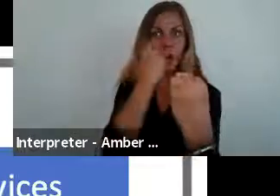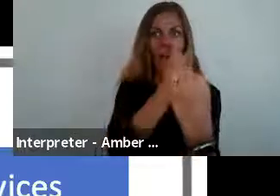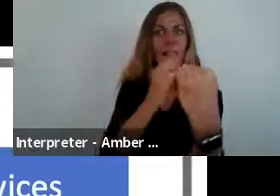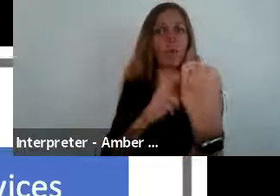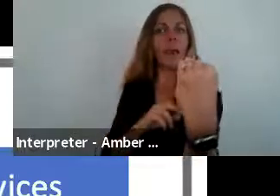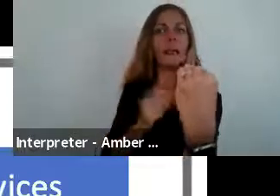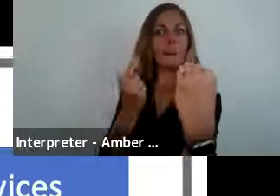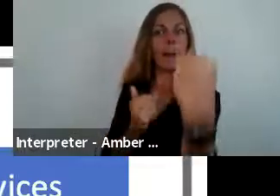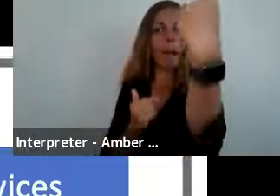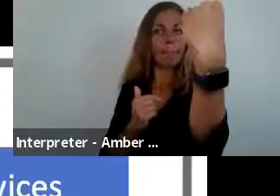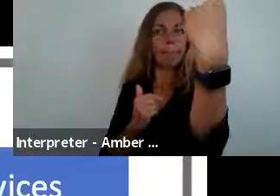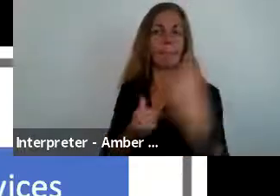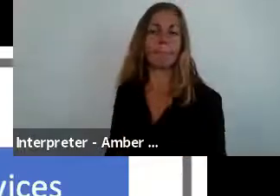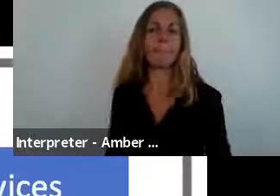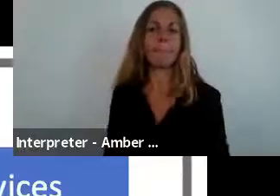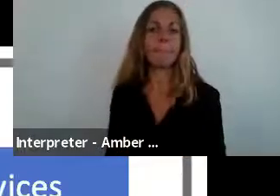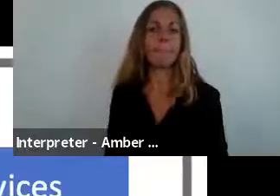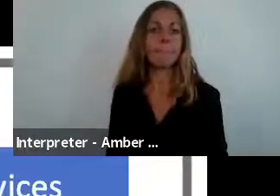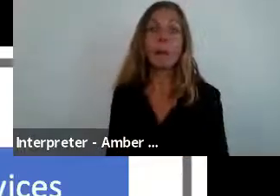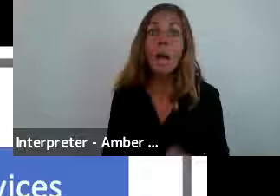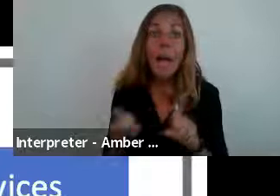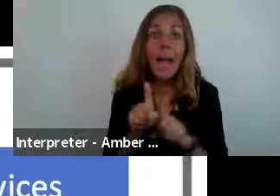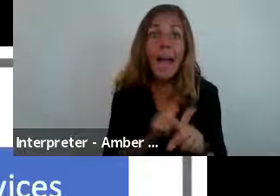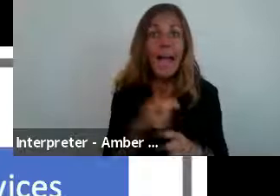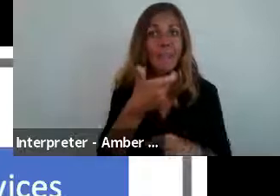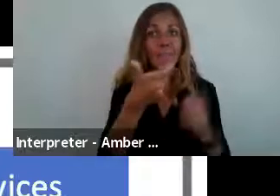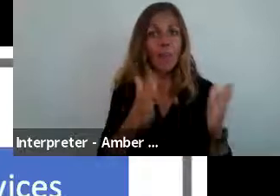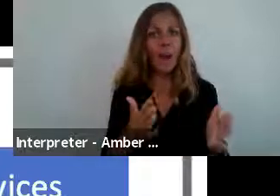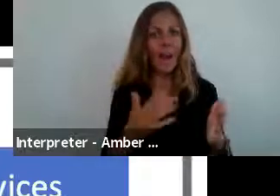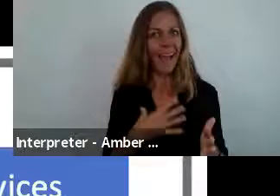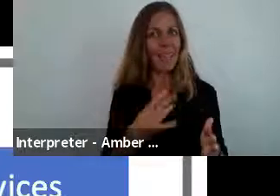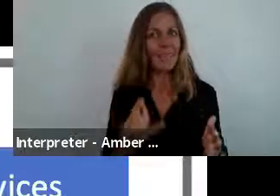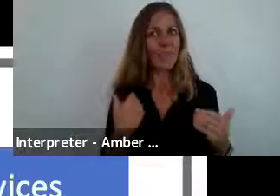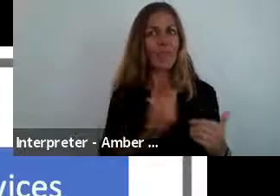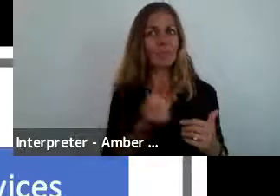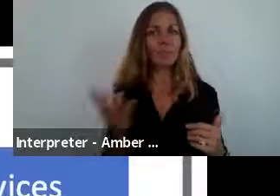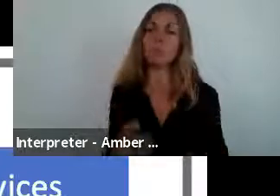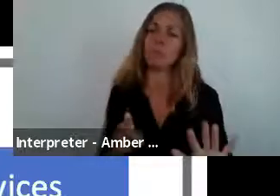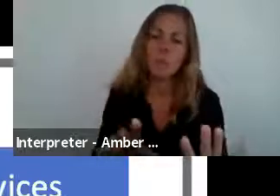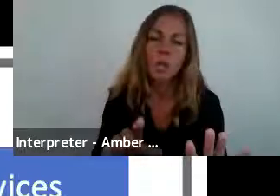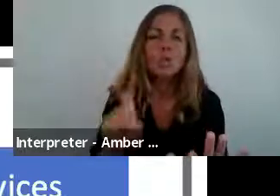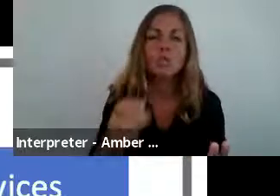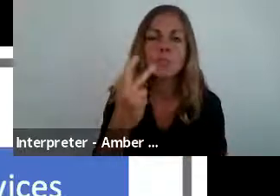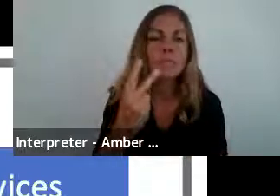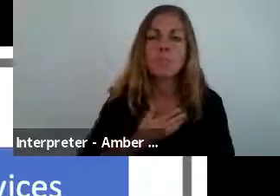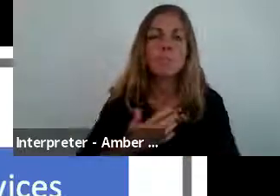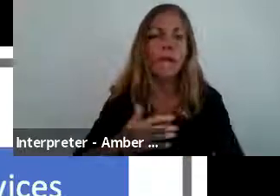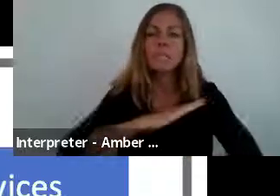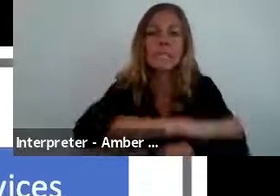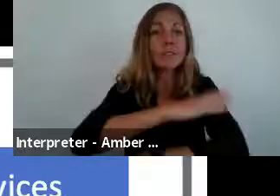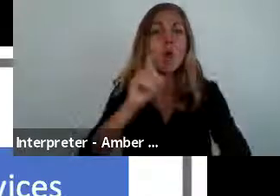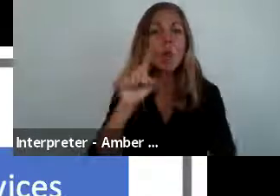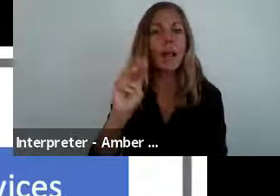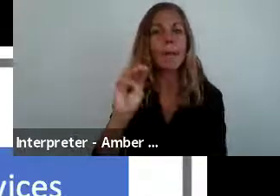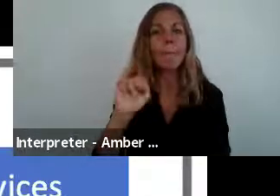higher. And as a viewer, I like to have multiple devices. You should see my mission control. It's a little ridiculous right now. I have